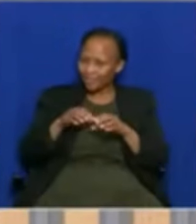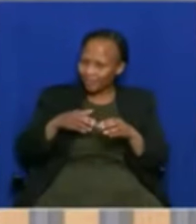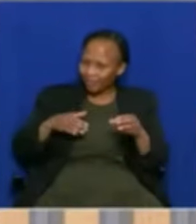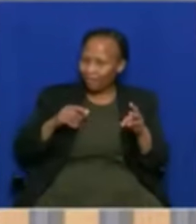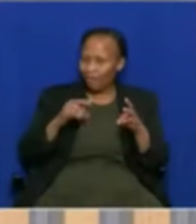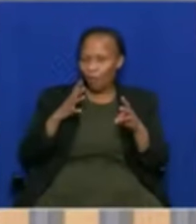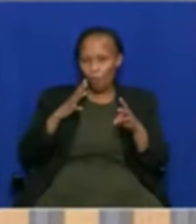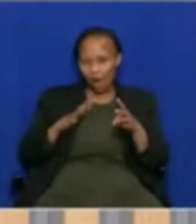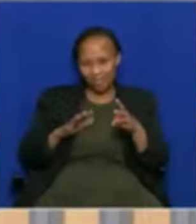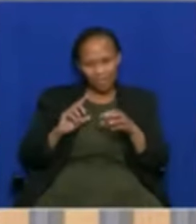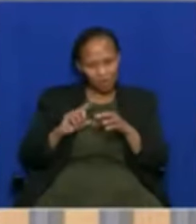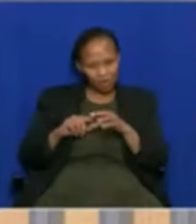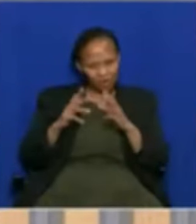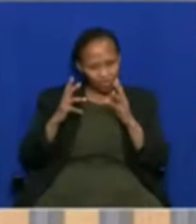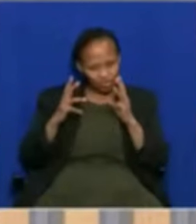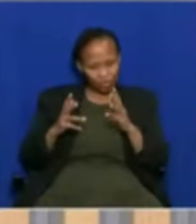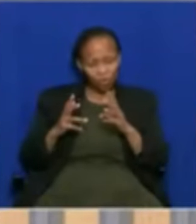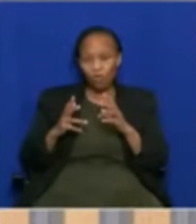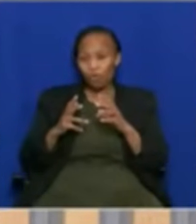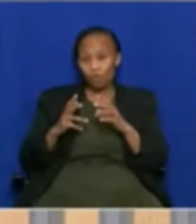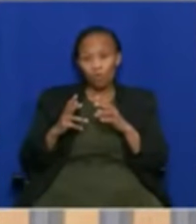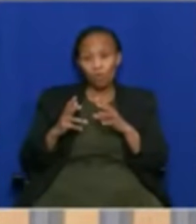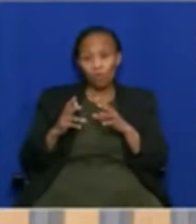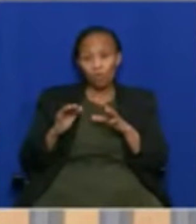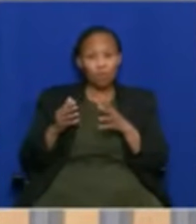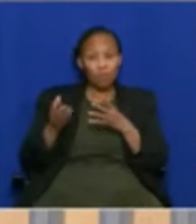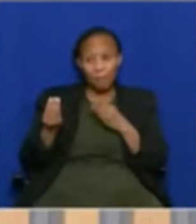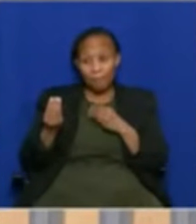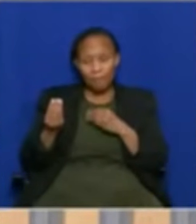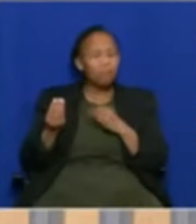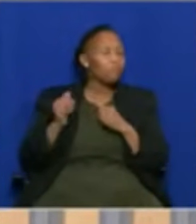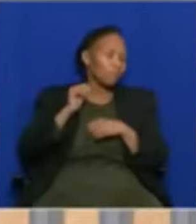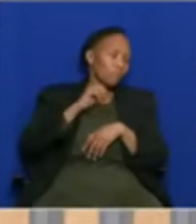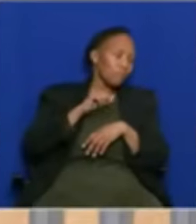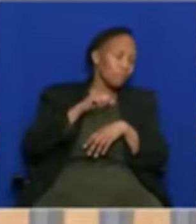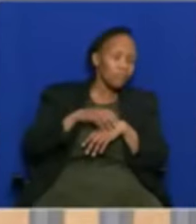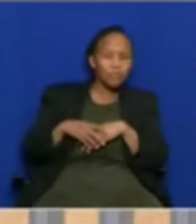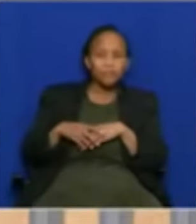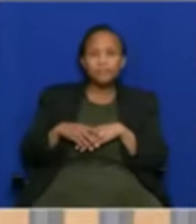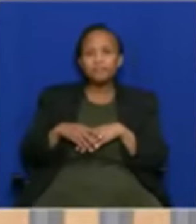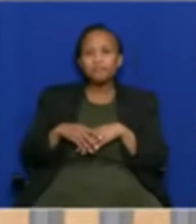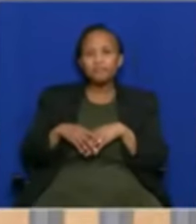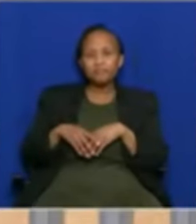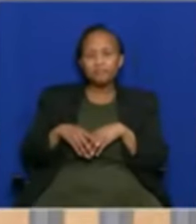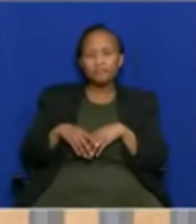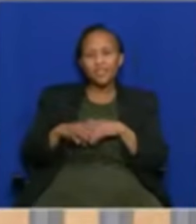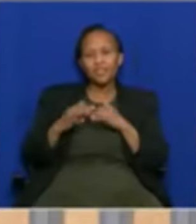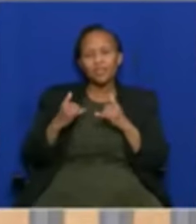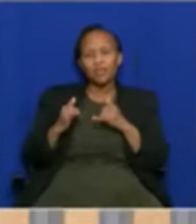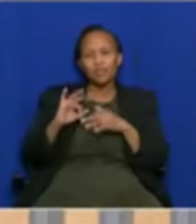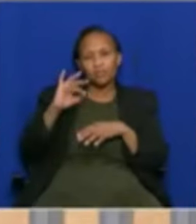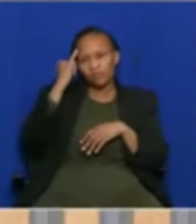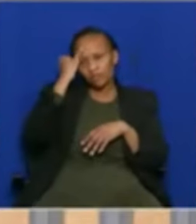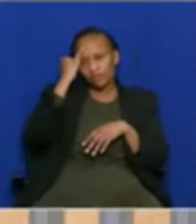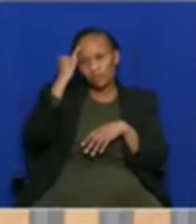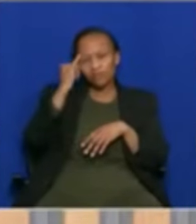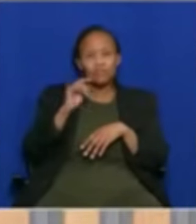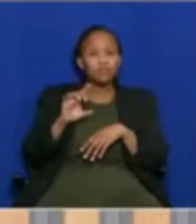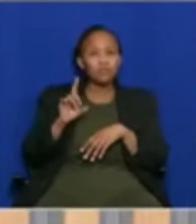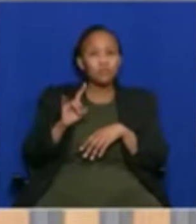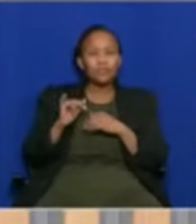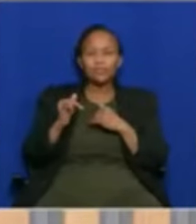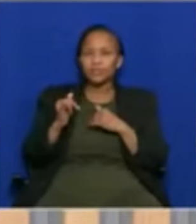Are you there? Yes, I'm with you. Yeah. So the idea that they don't know why it should have gone